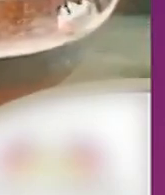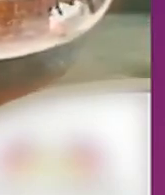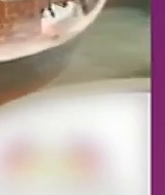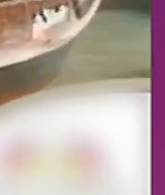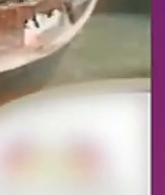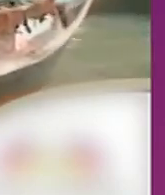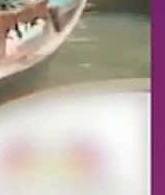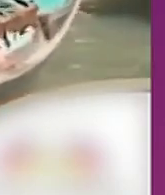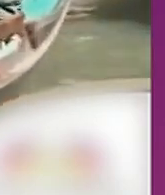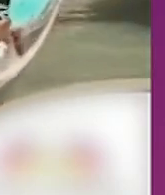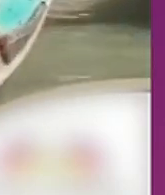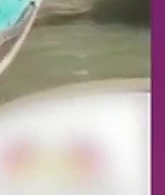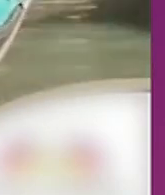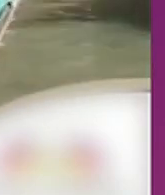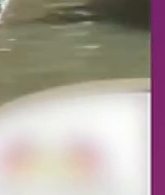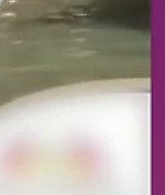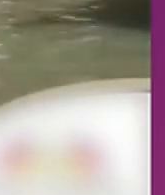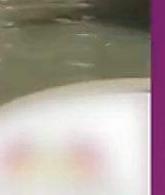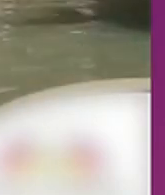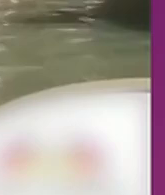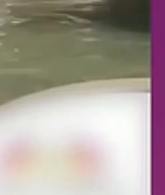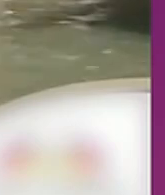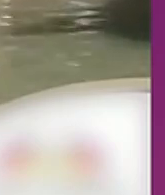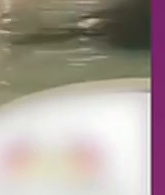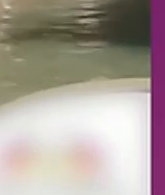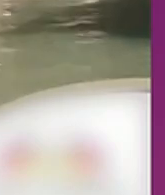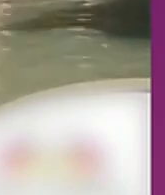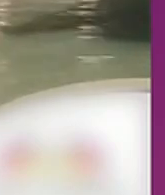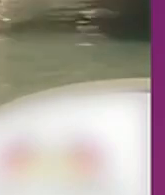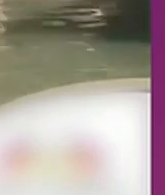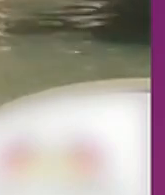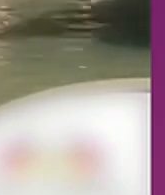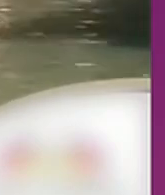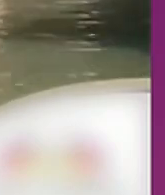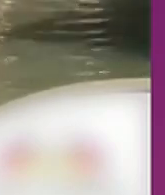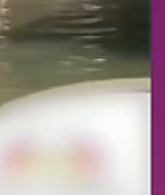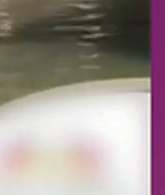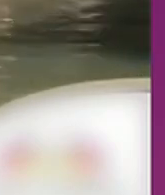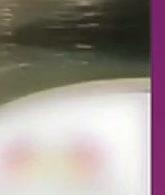tomorrow. It's supposed to be a great place to experience.